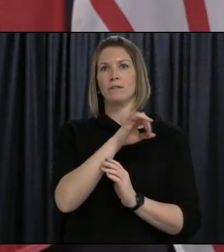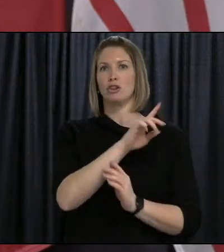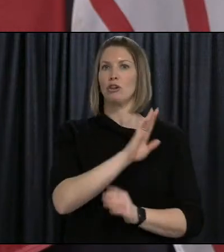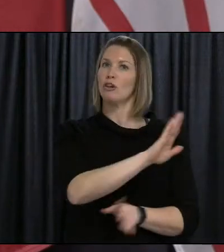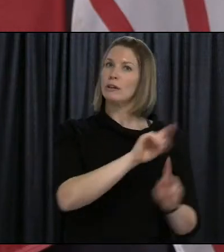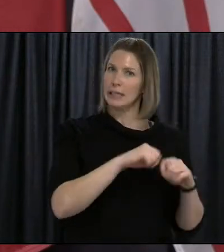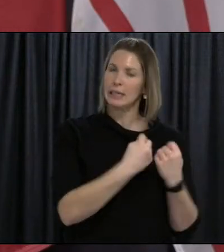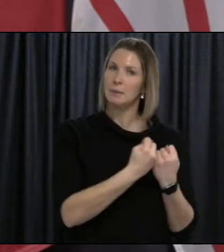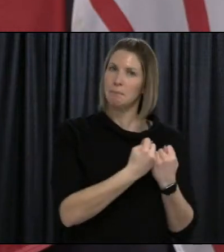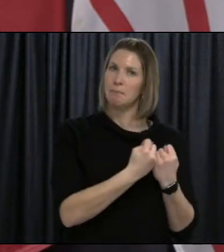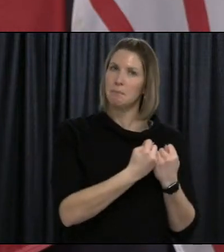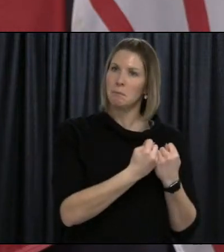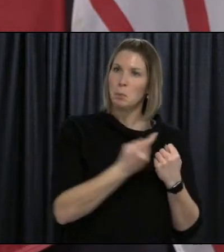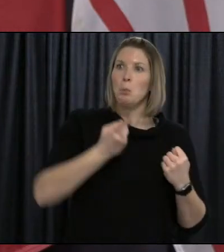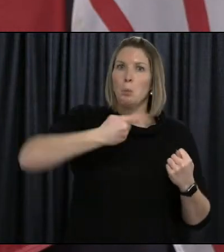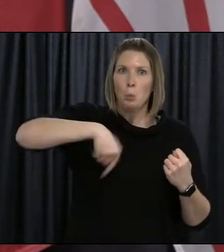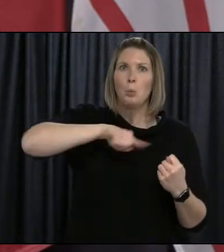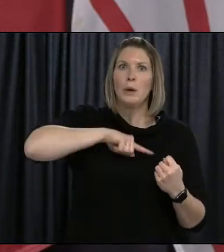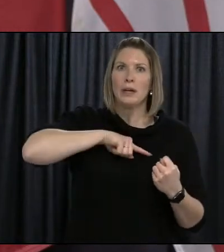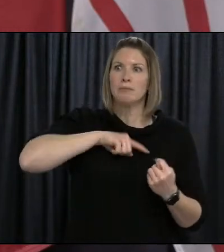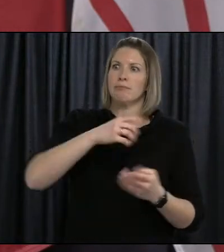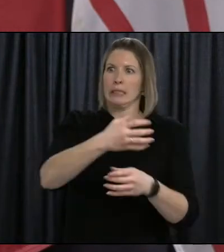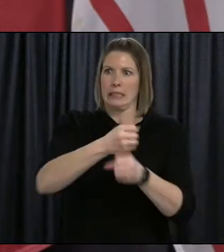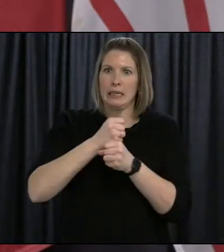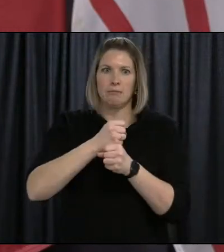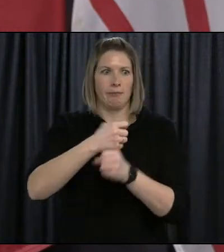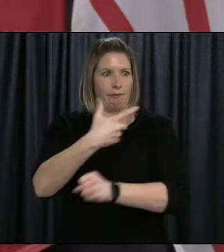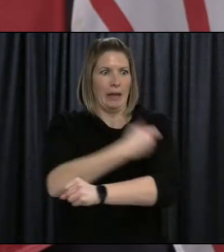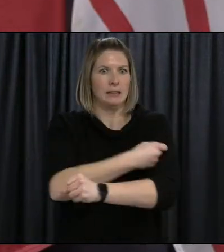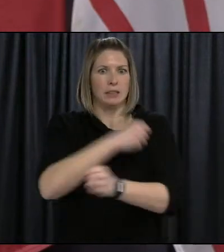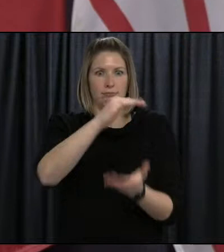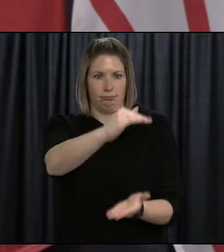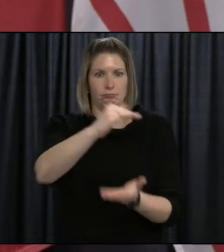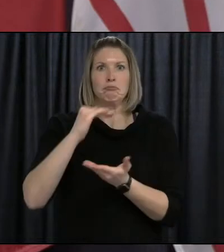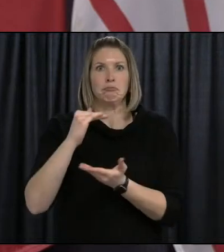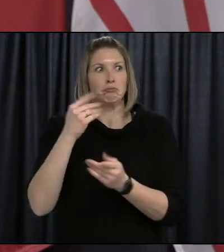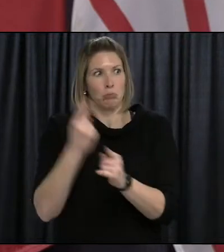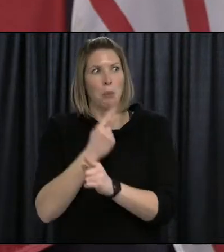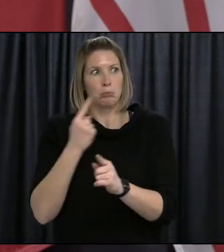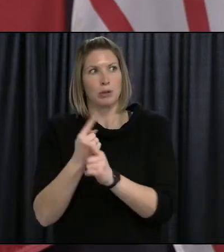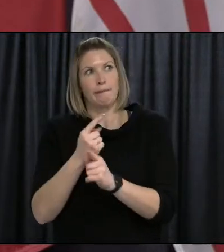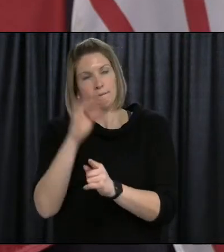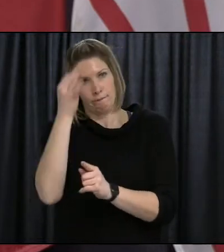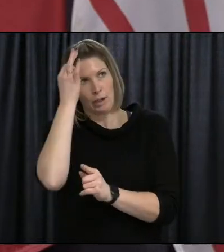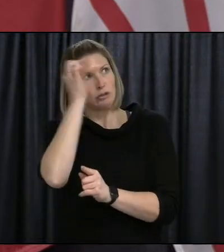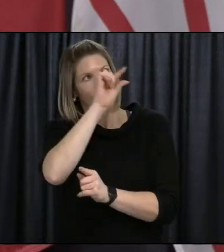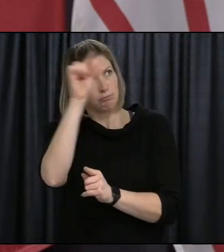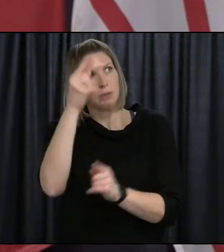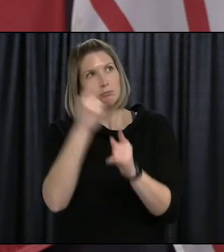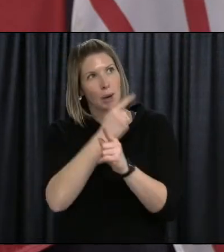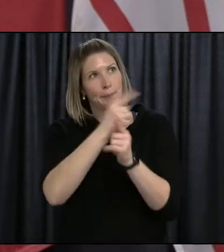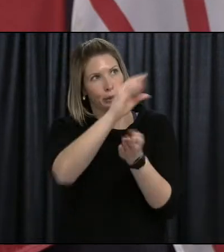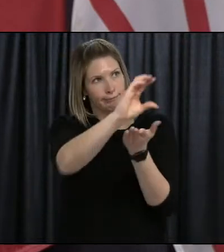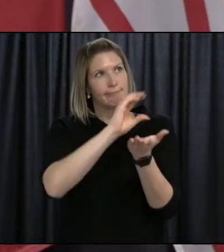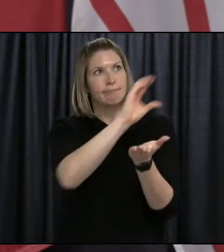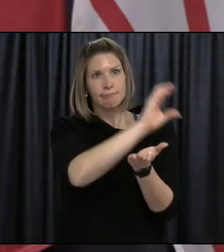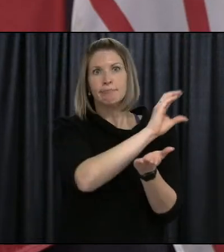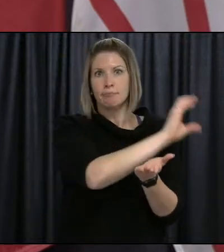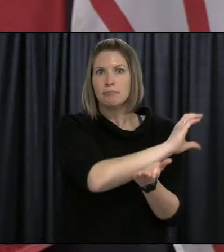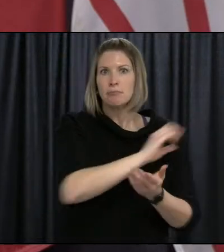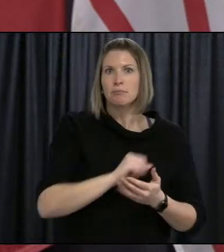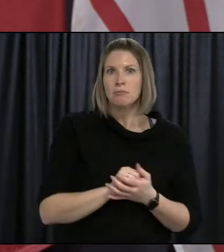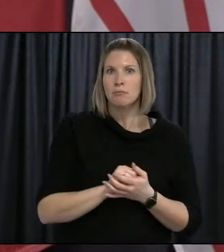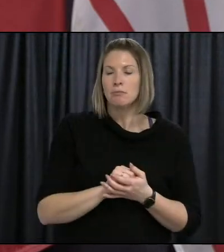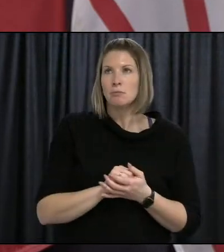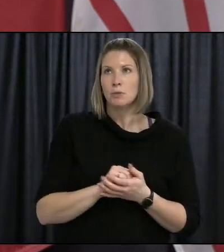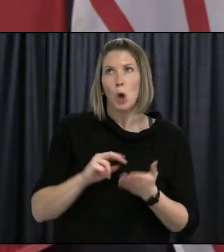getting our fair share of this vaccine as afforded by the federal government on a per capita basis. So no, we're not victims